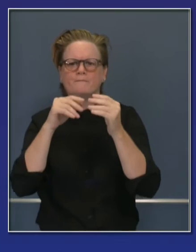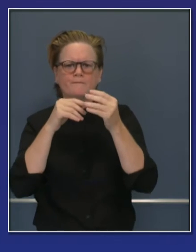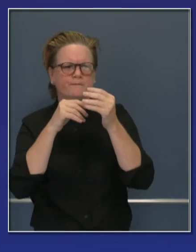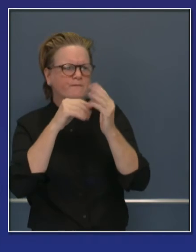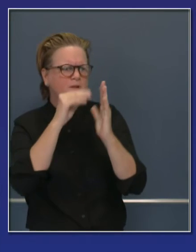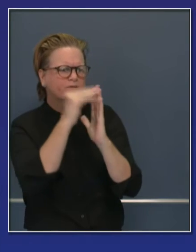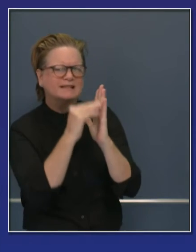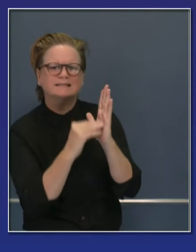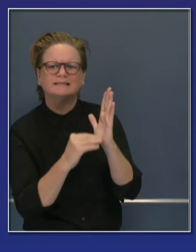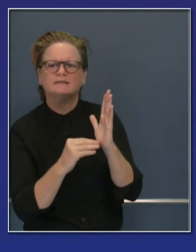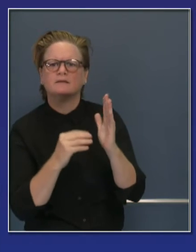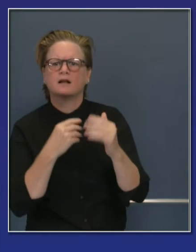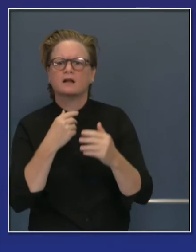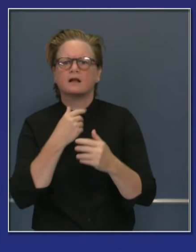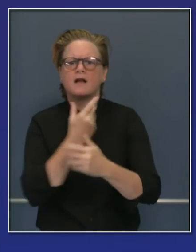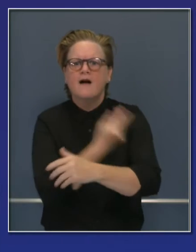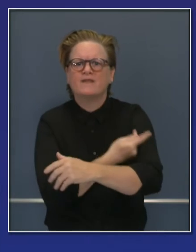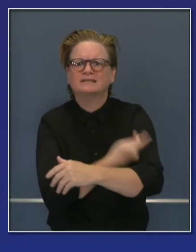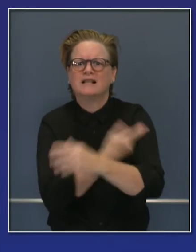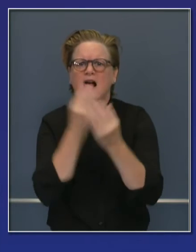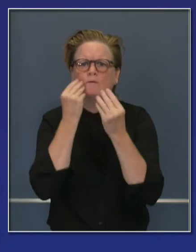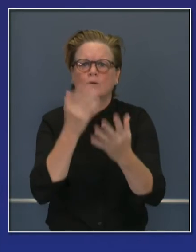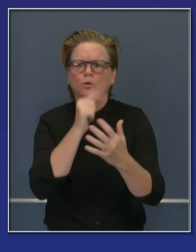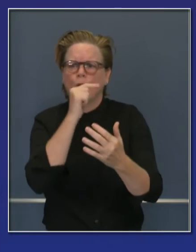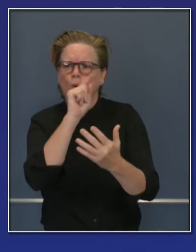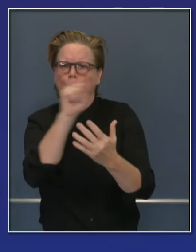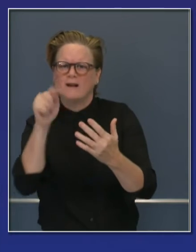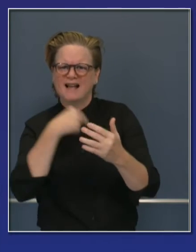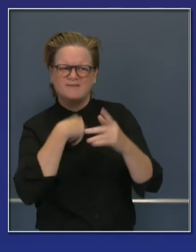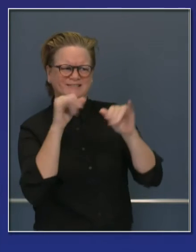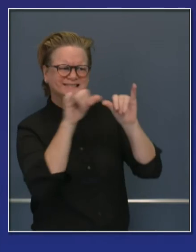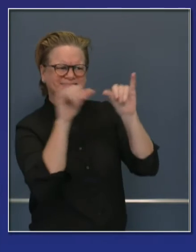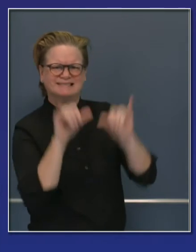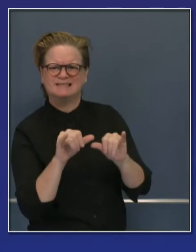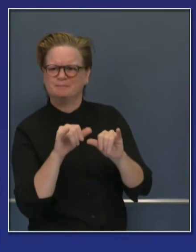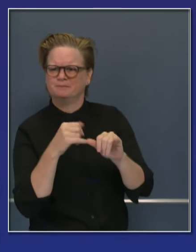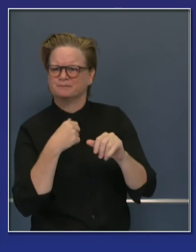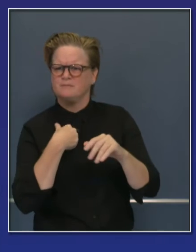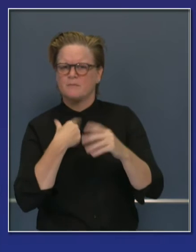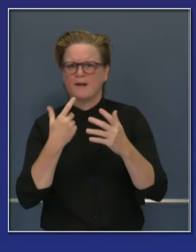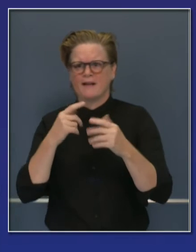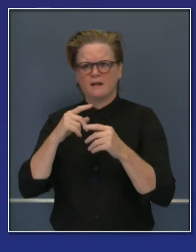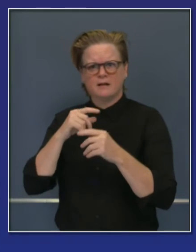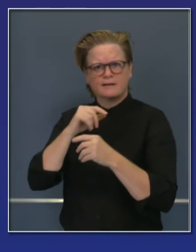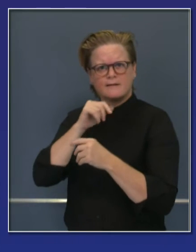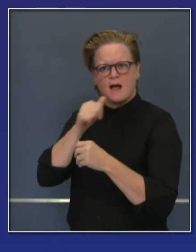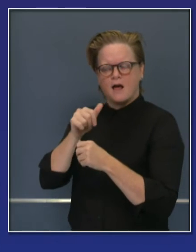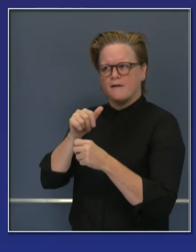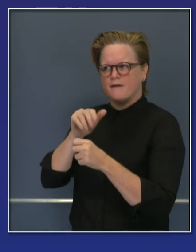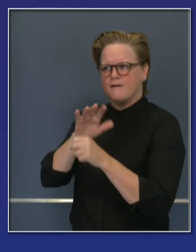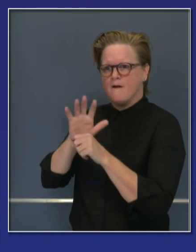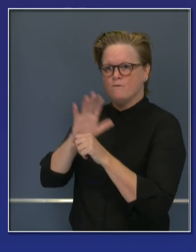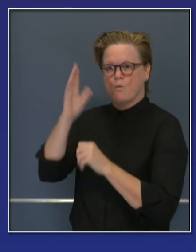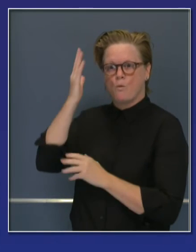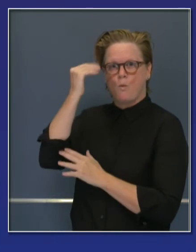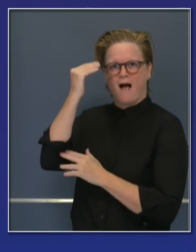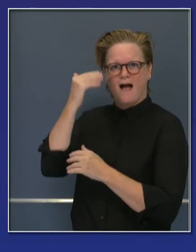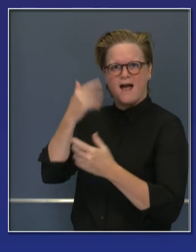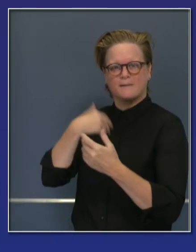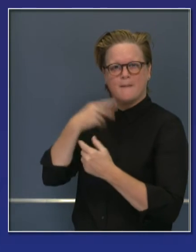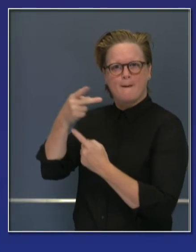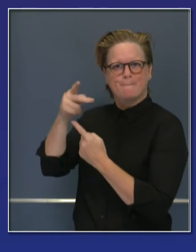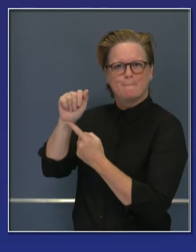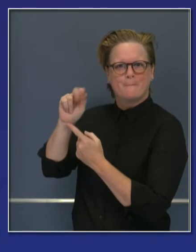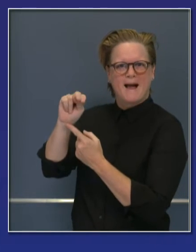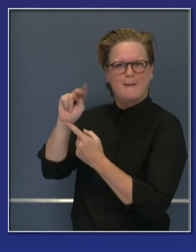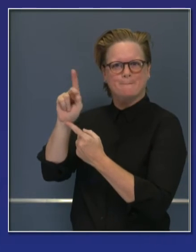relatively good system, but it's not good enough, we believe, to address all of the needs in the state. And that's